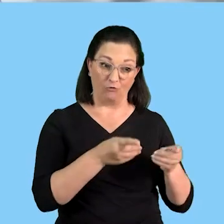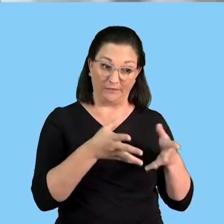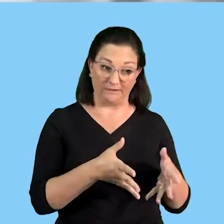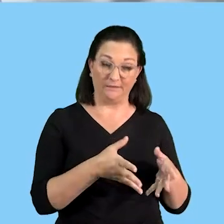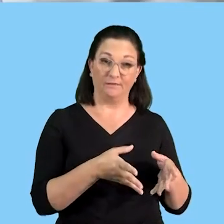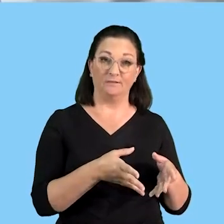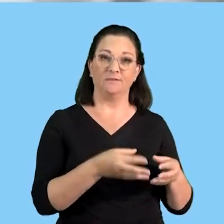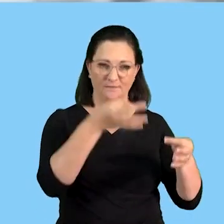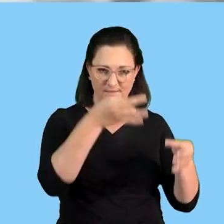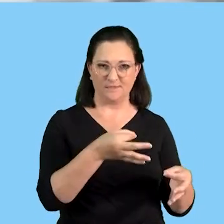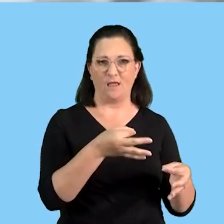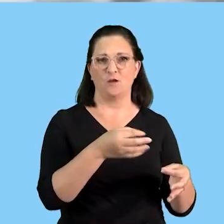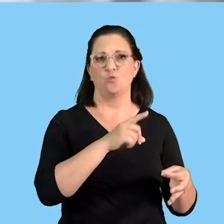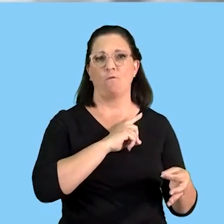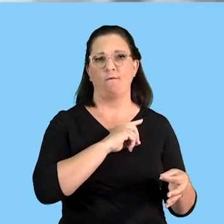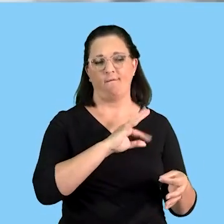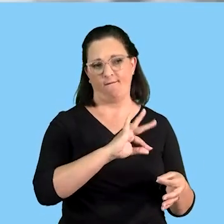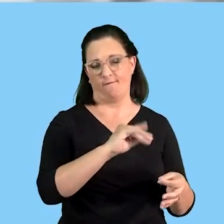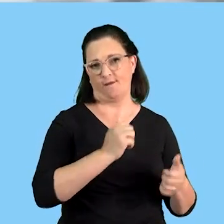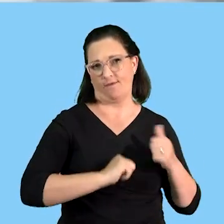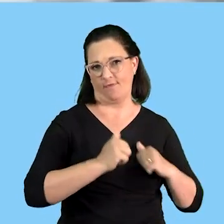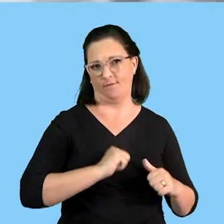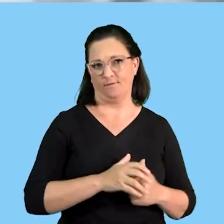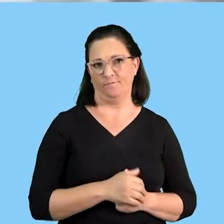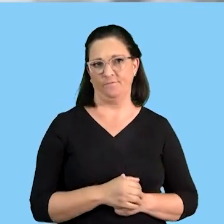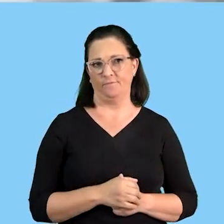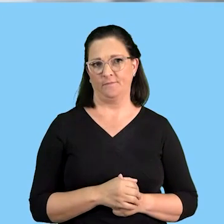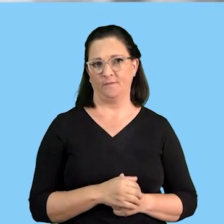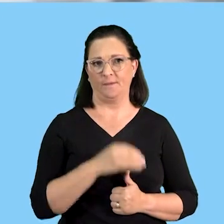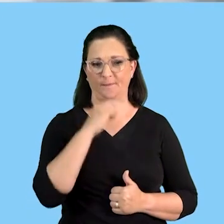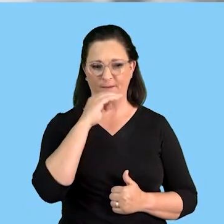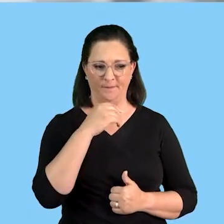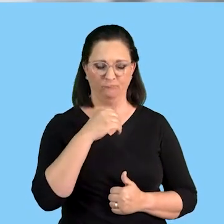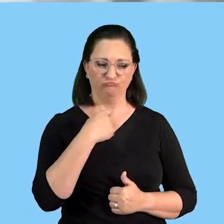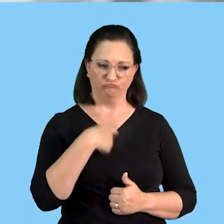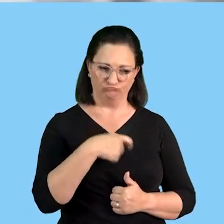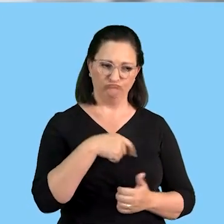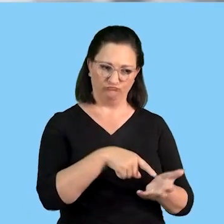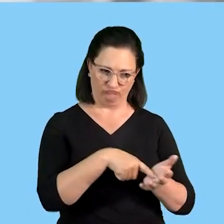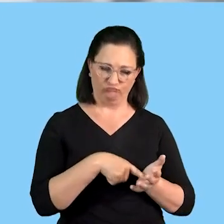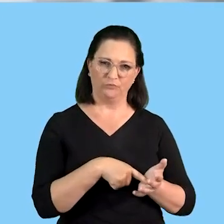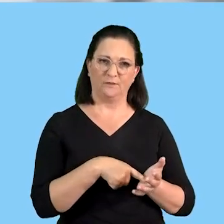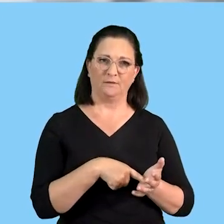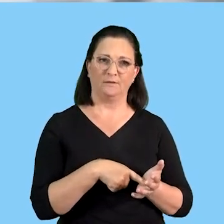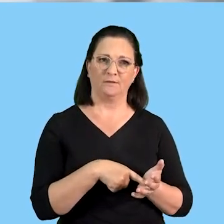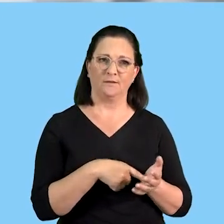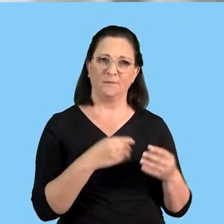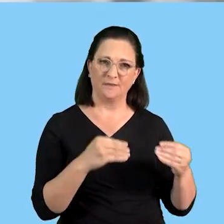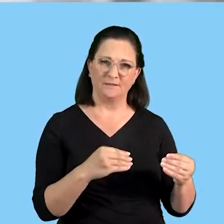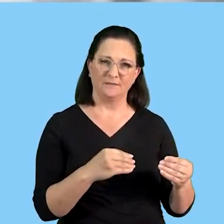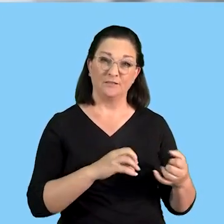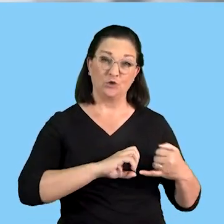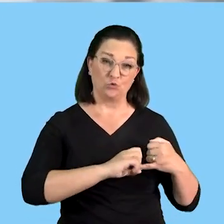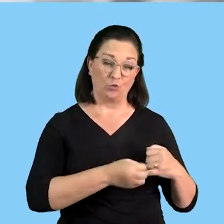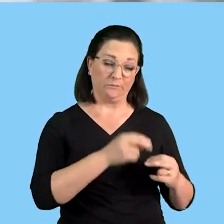they were doing the day-to-day activities. So personal liability company tries to cap that or tries to reduce the lack